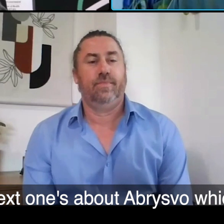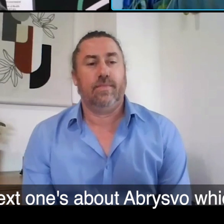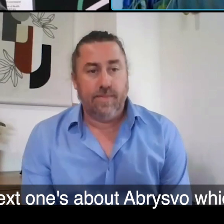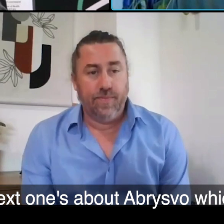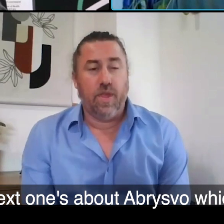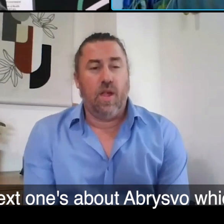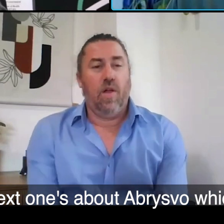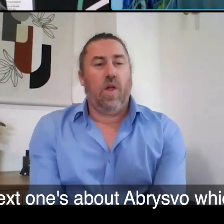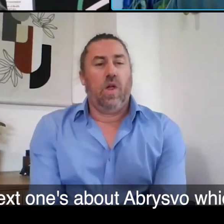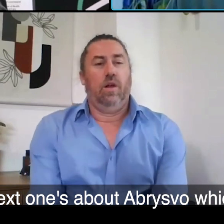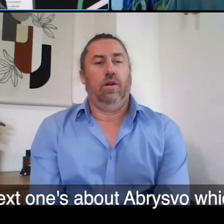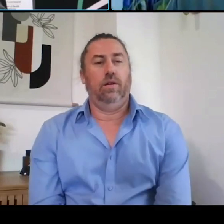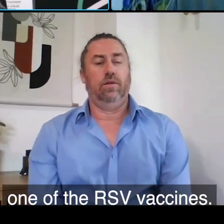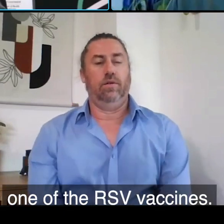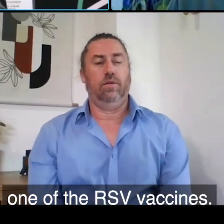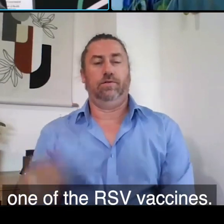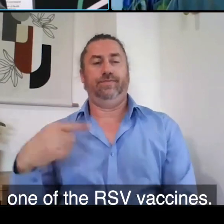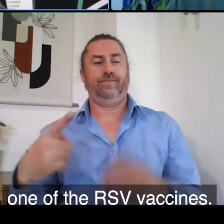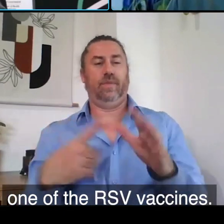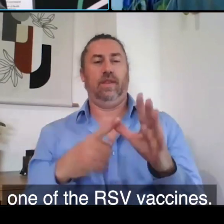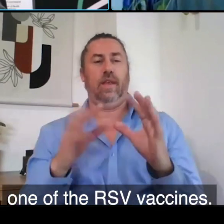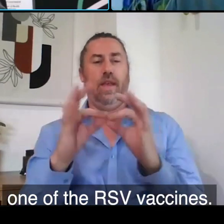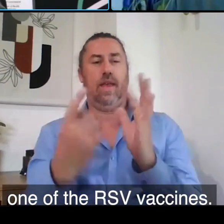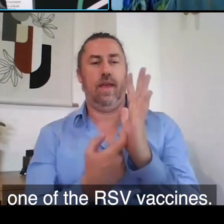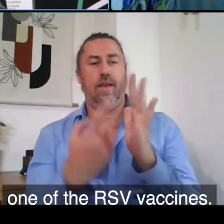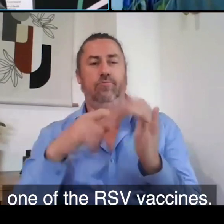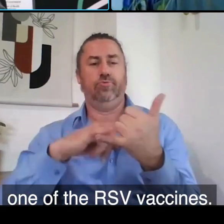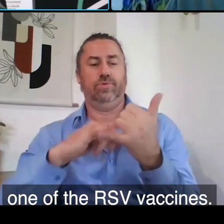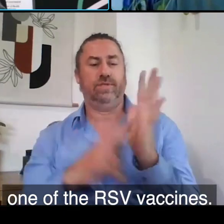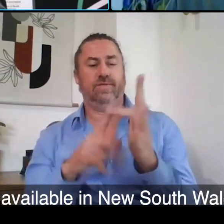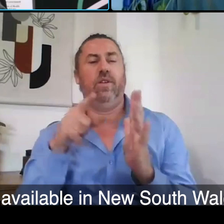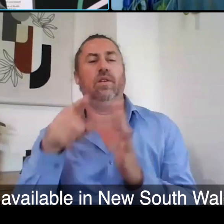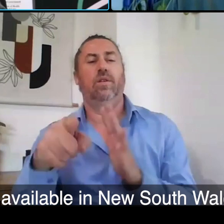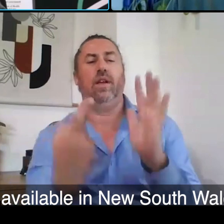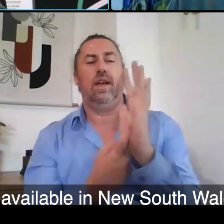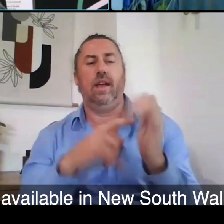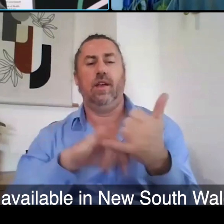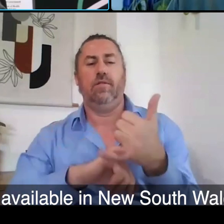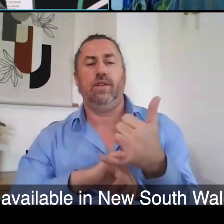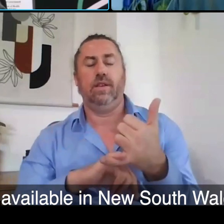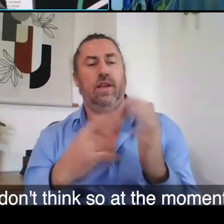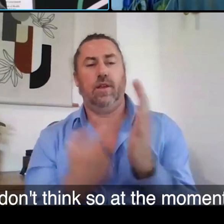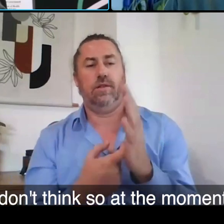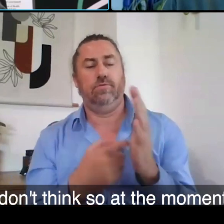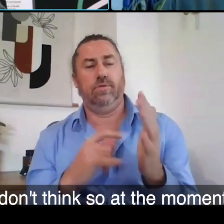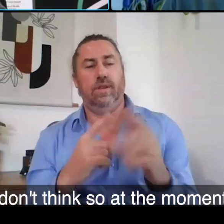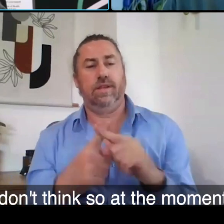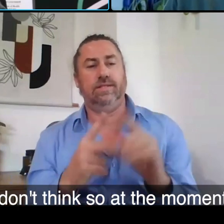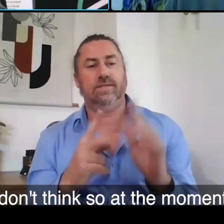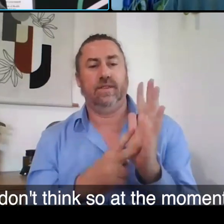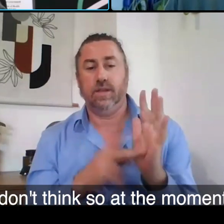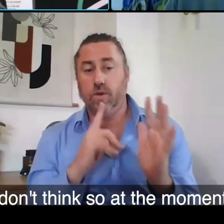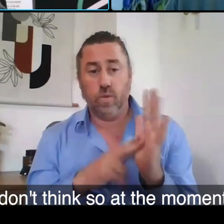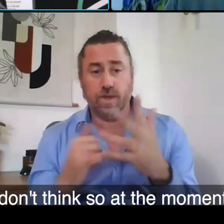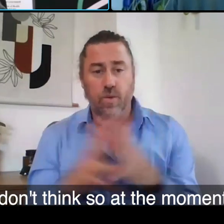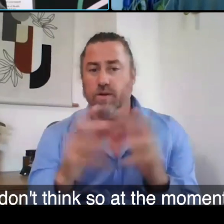Great. Next one's about Brisvo, which is another one of the RSV vaccines. Is it available in New South Wales? I don't think so